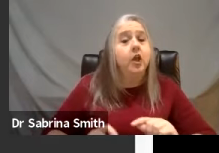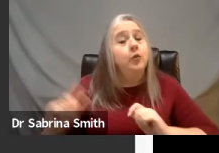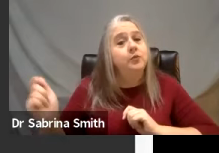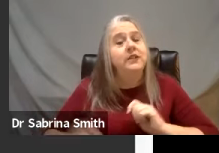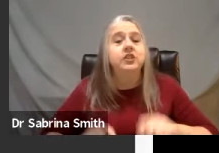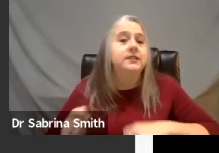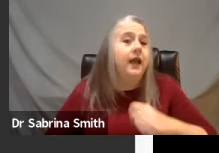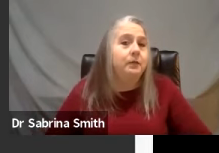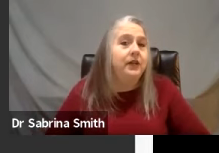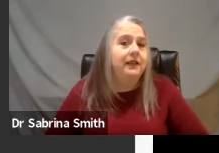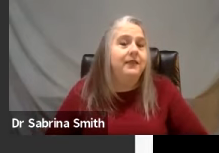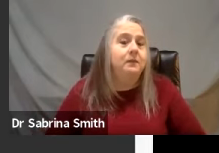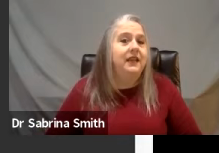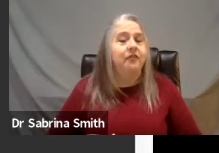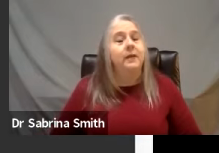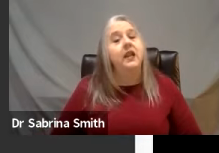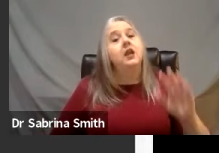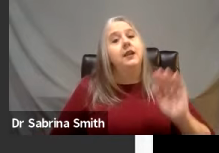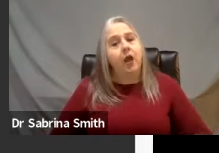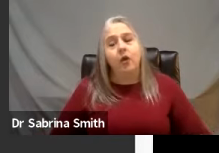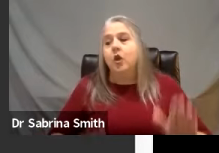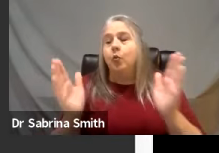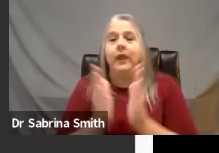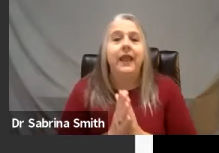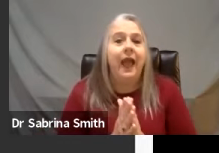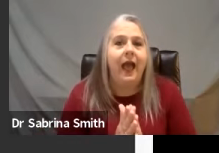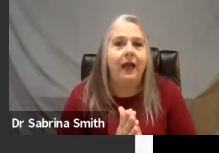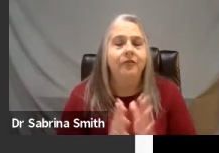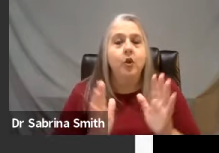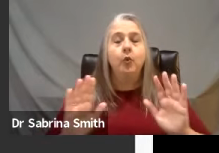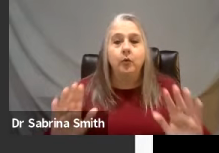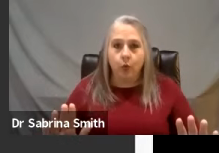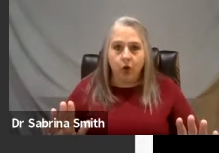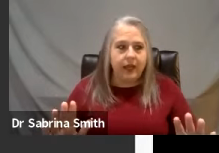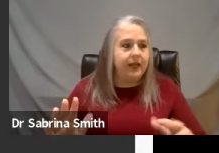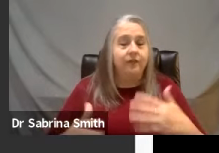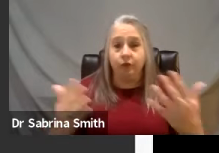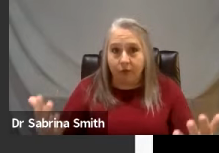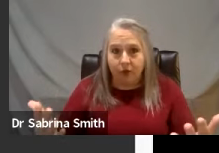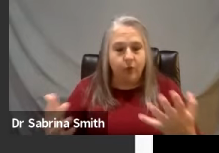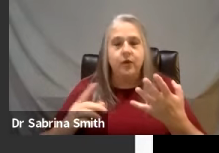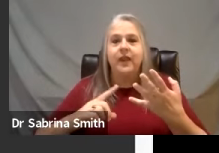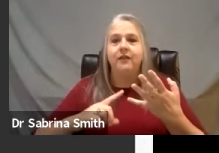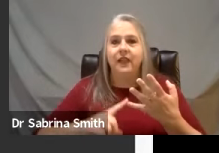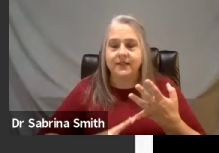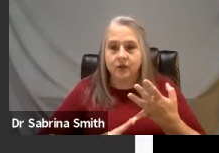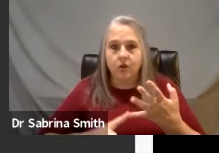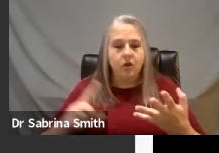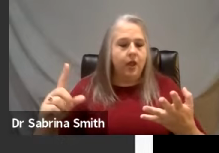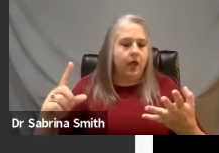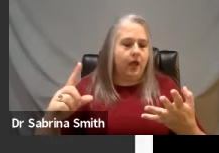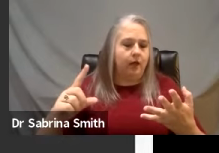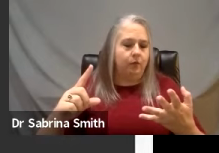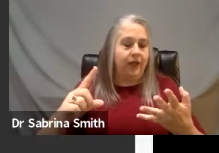story, which means she's not able to glean the meaning from it. Now, we have, when we're working, if you're familiar with it, we have